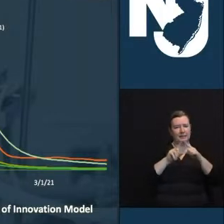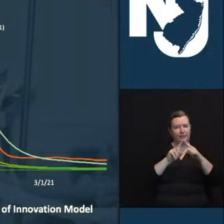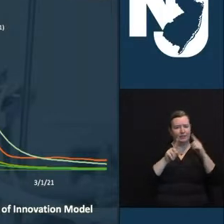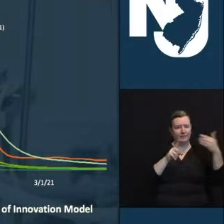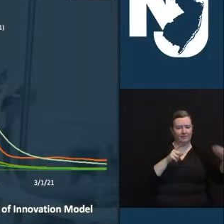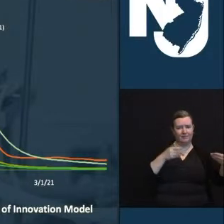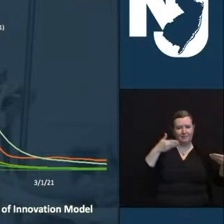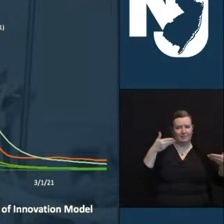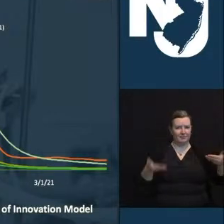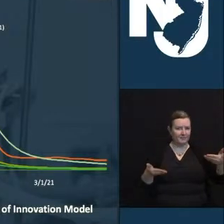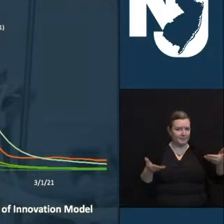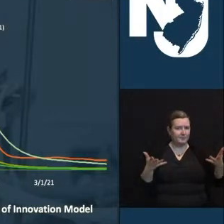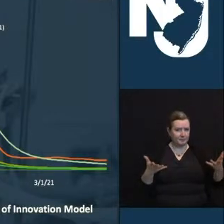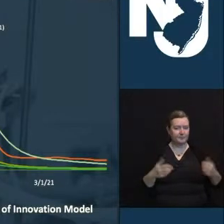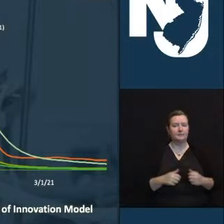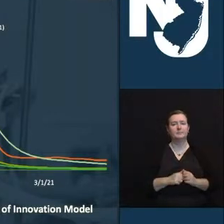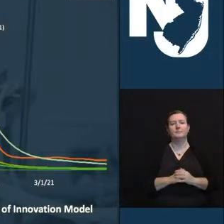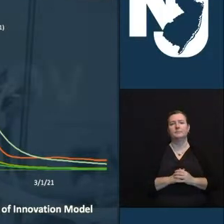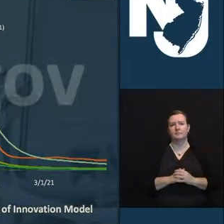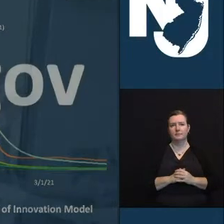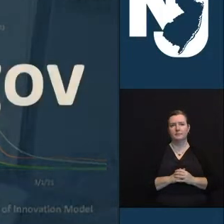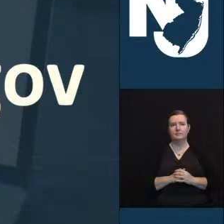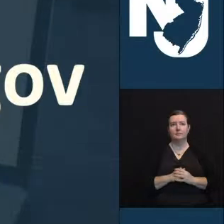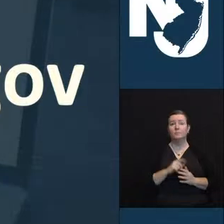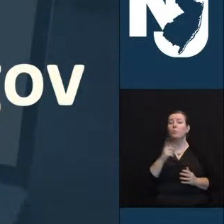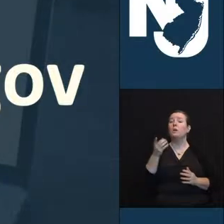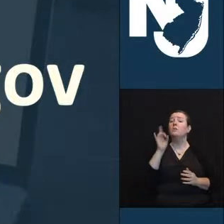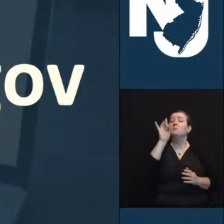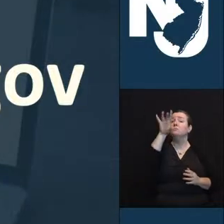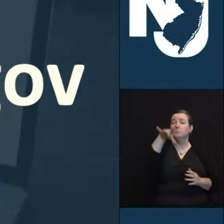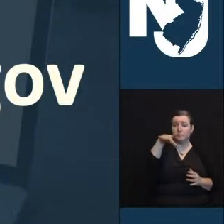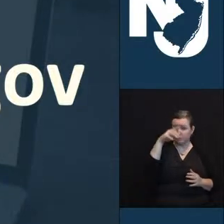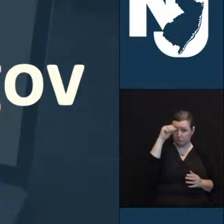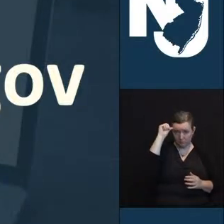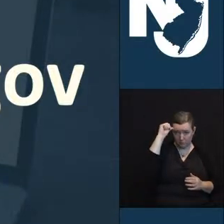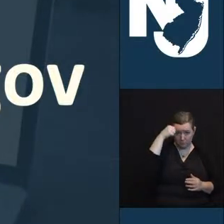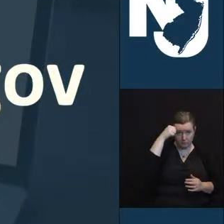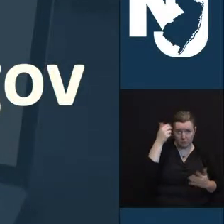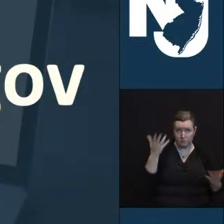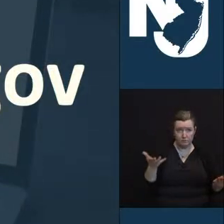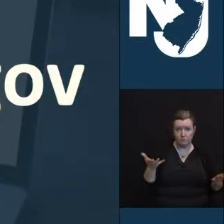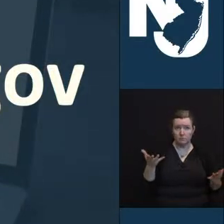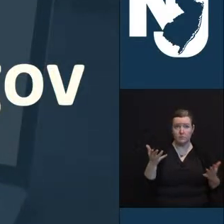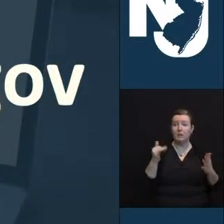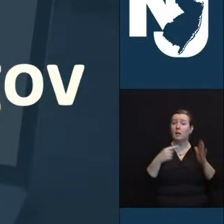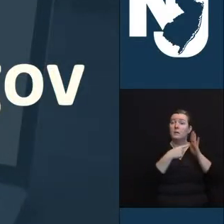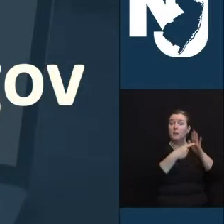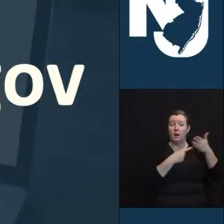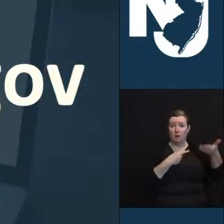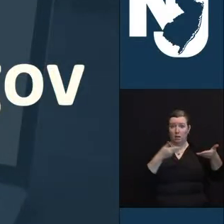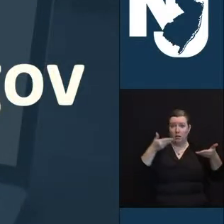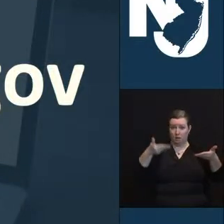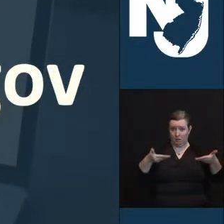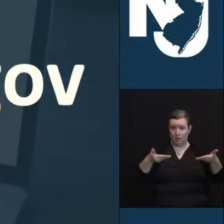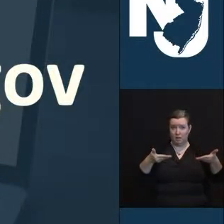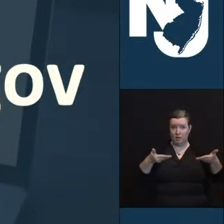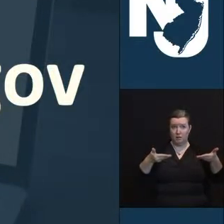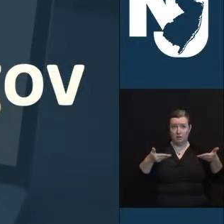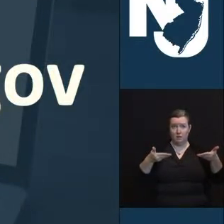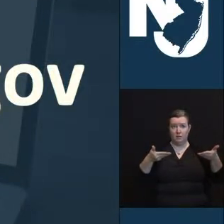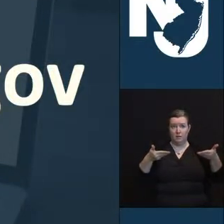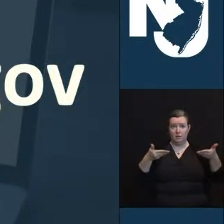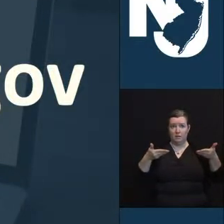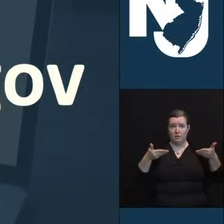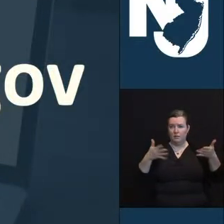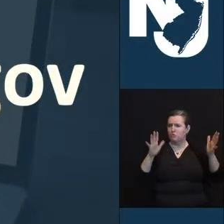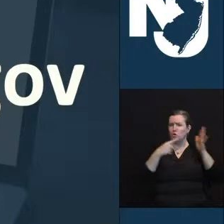The one thing to remember, again, as I said a minute ago, is that these models are just that. They're models. They're not static.